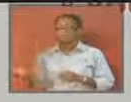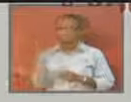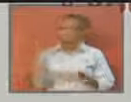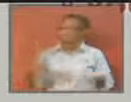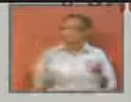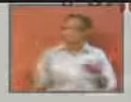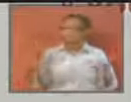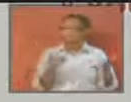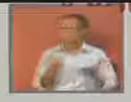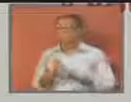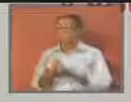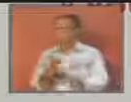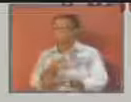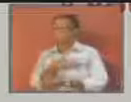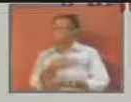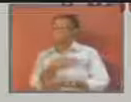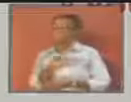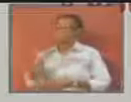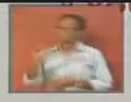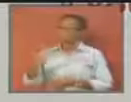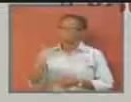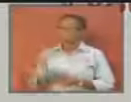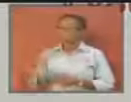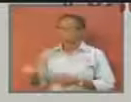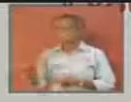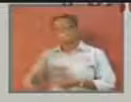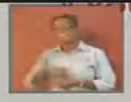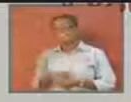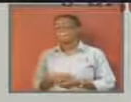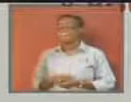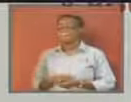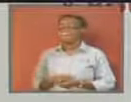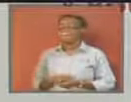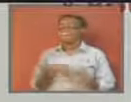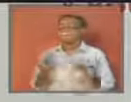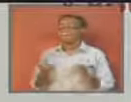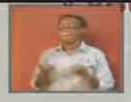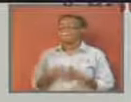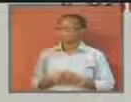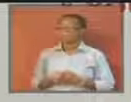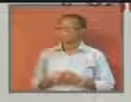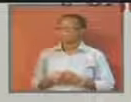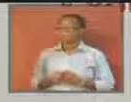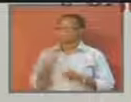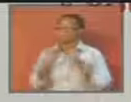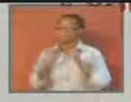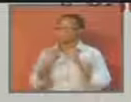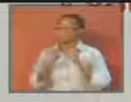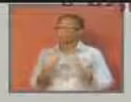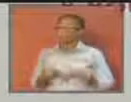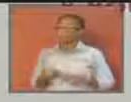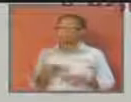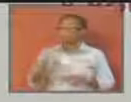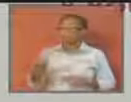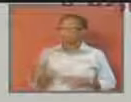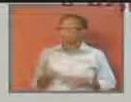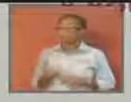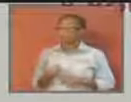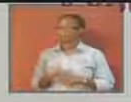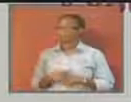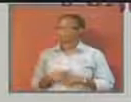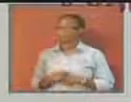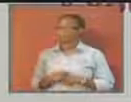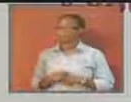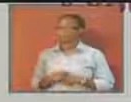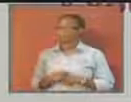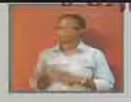being treated in the private sector. And I just want to say, from the Ministry of Health's perspective, the private sector was never told at